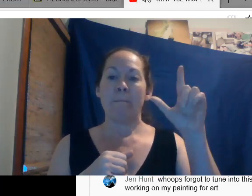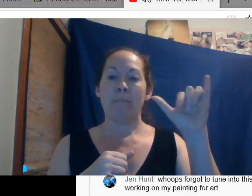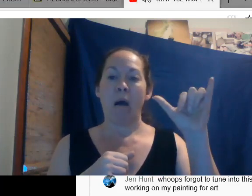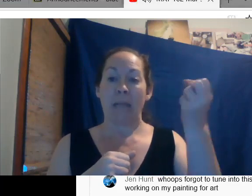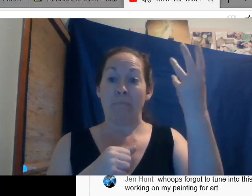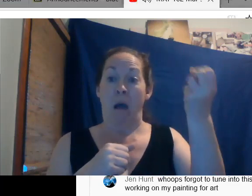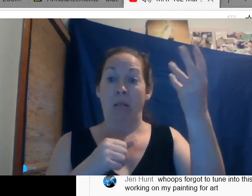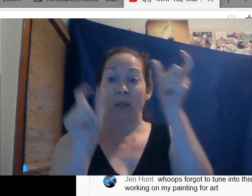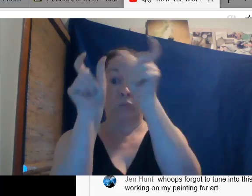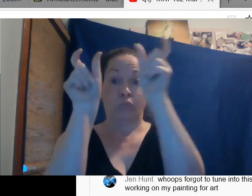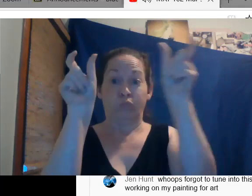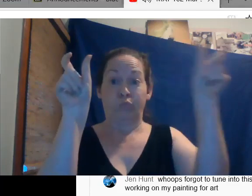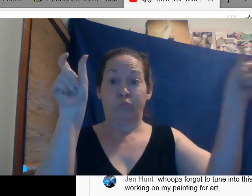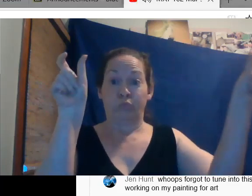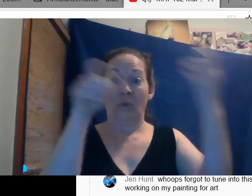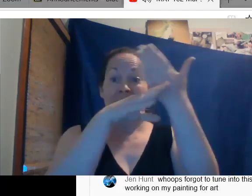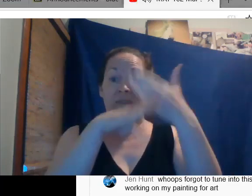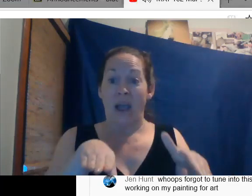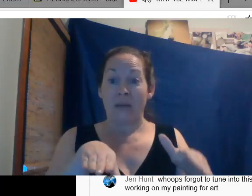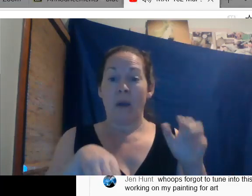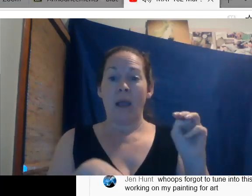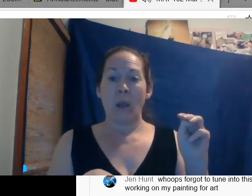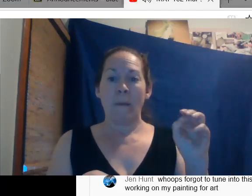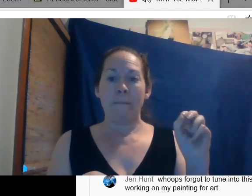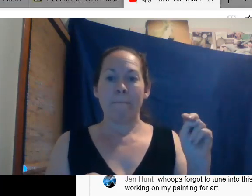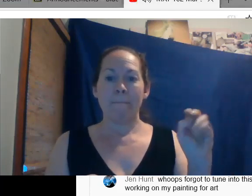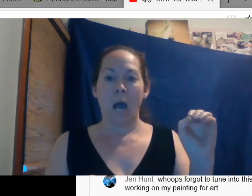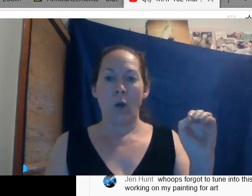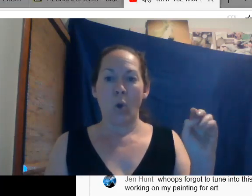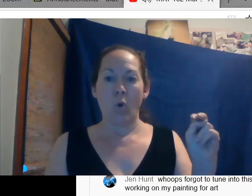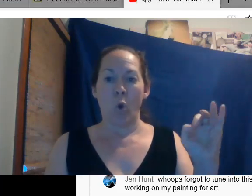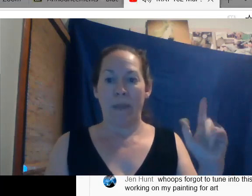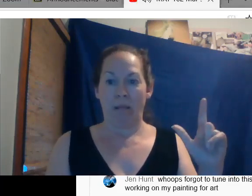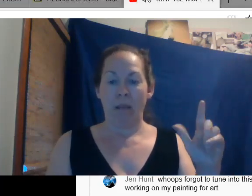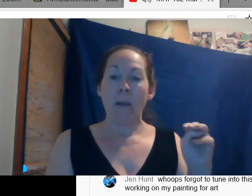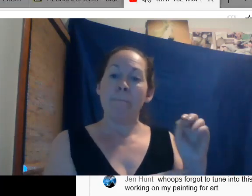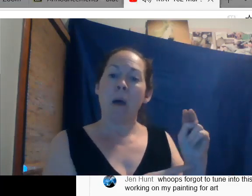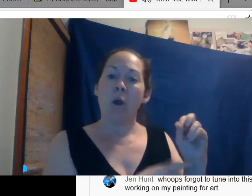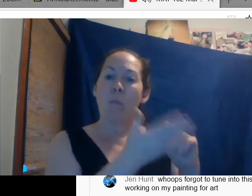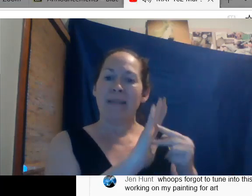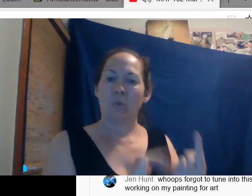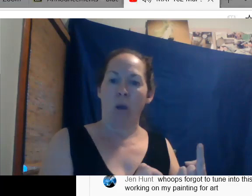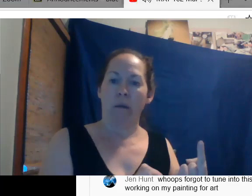this here, and I'm going to do it on the blackboard. I find the slide versions of these are not